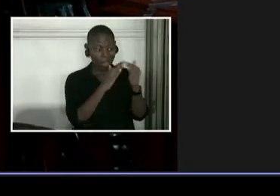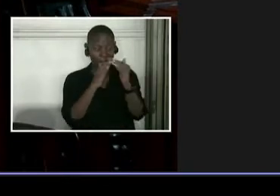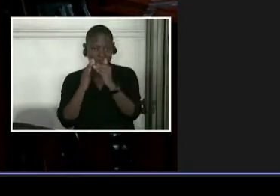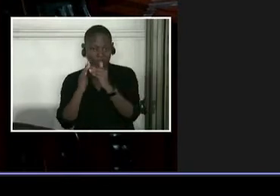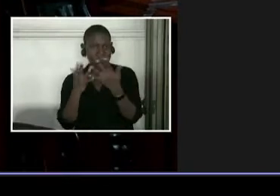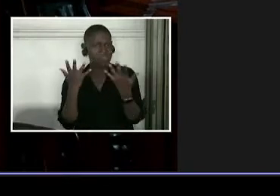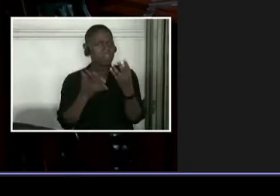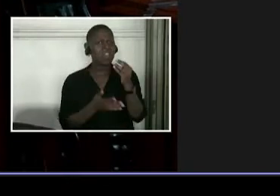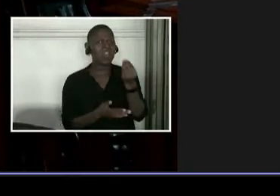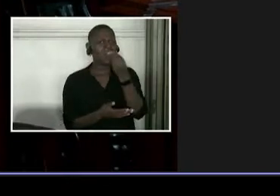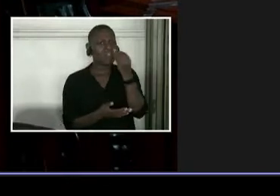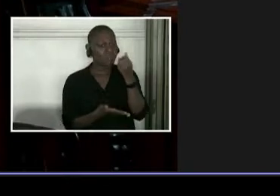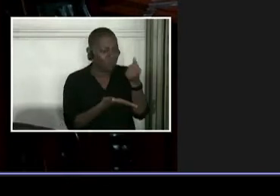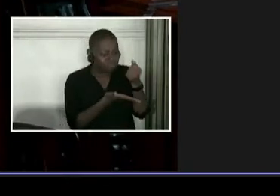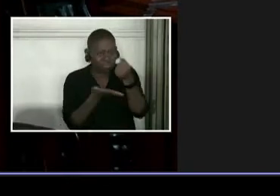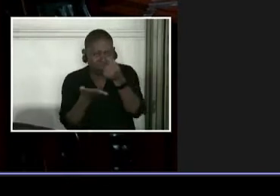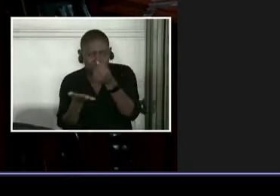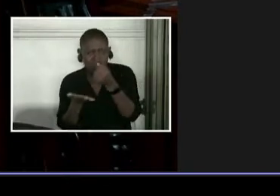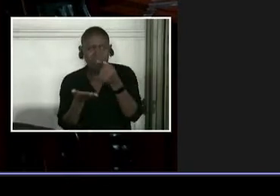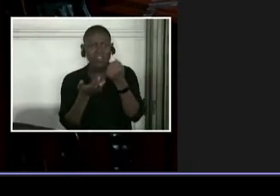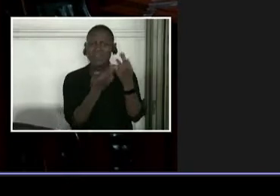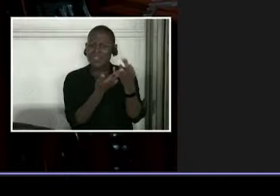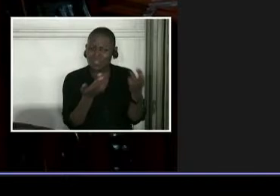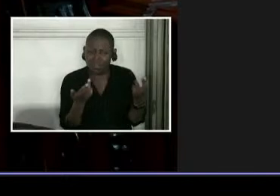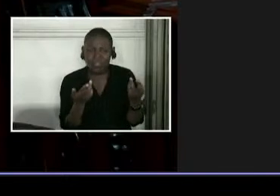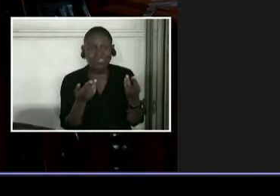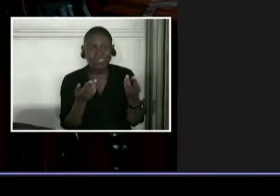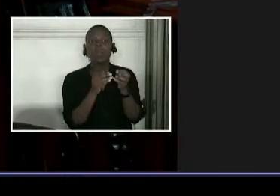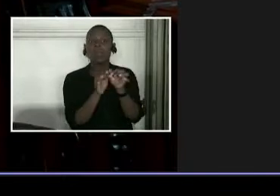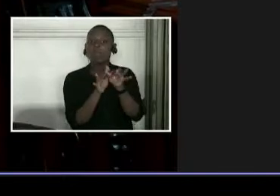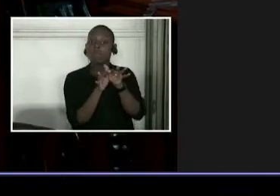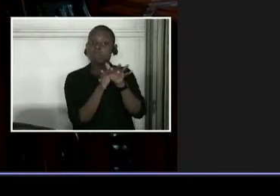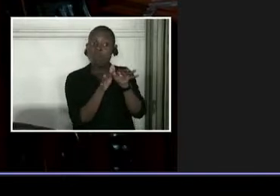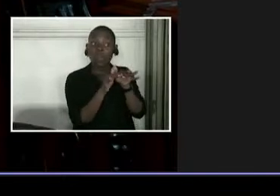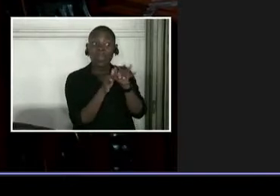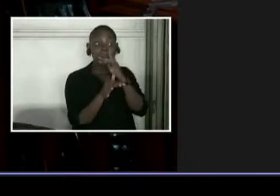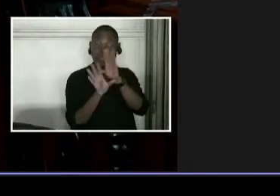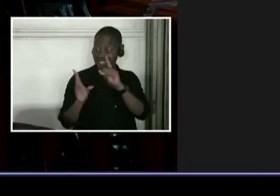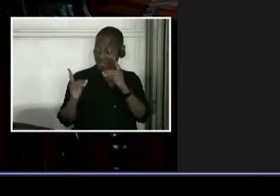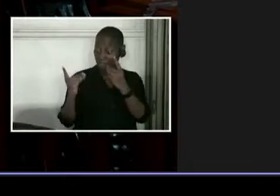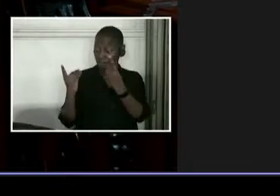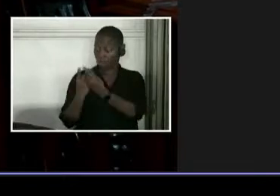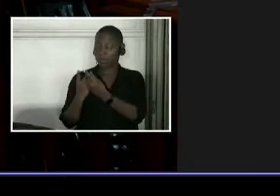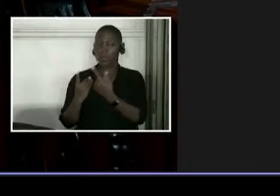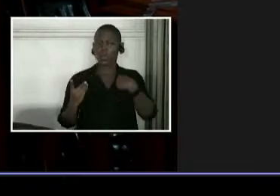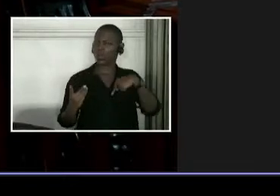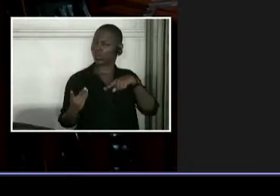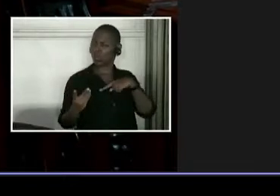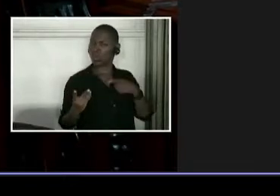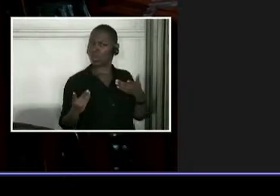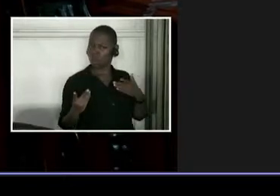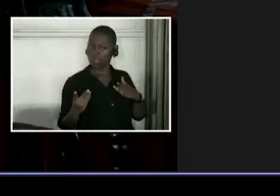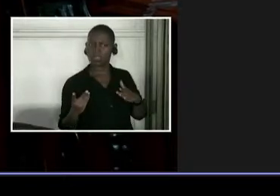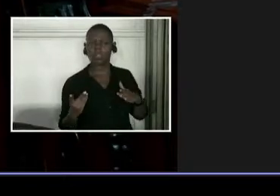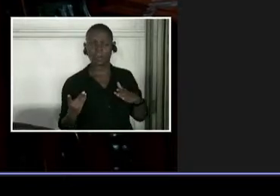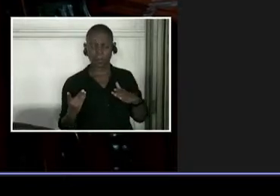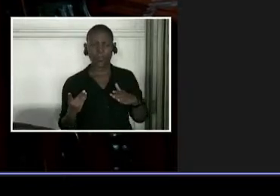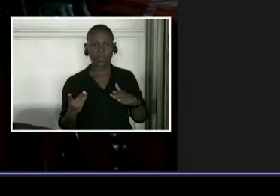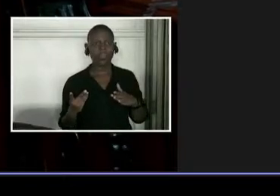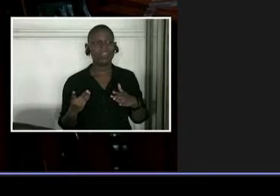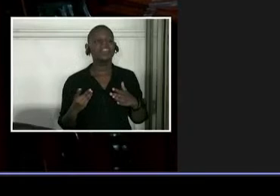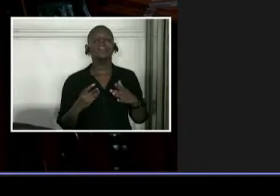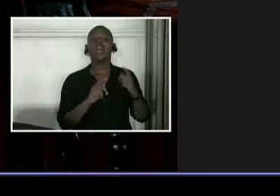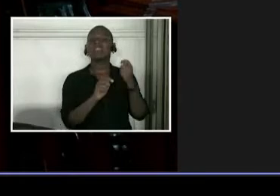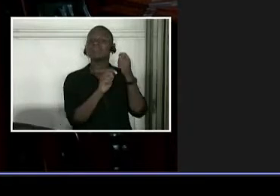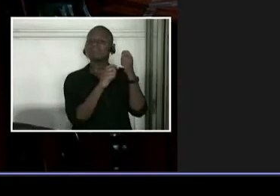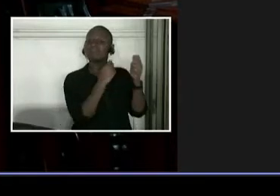food parcels kanye nokunye. Singumnyango wezokuhlaliswa kwabantu sizobamba iqhaza kumhlangano kakhukhuleka ngoqo wabahlali